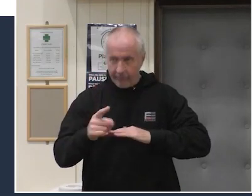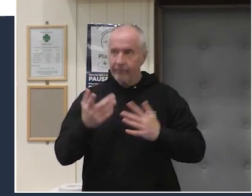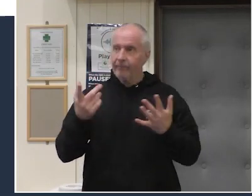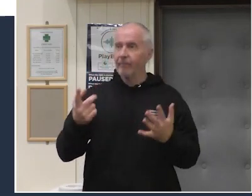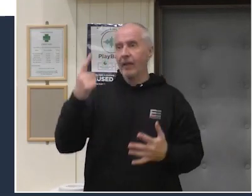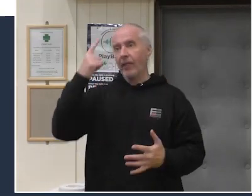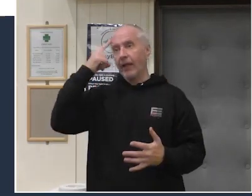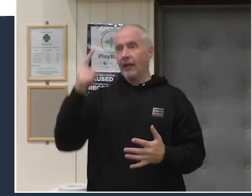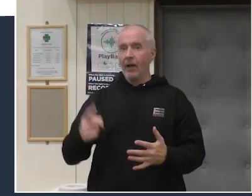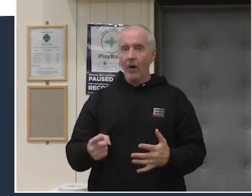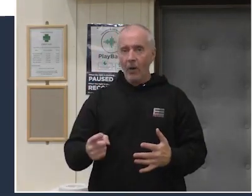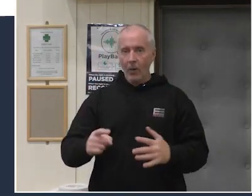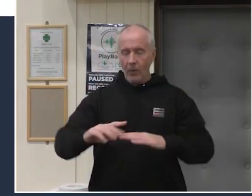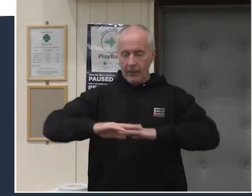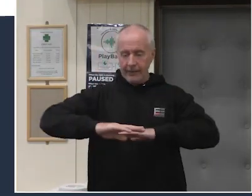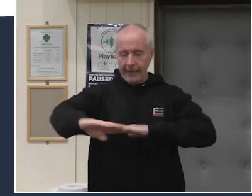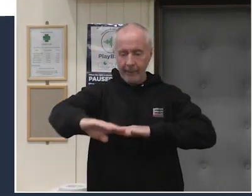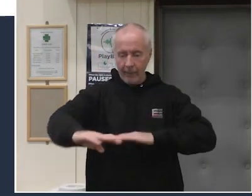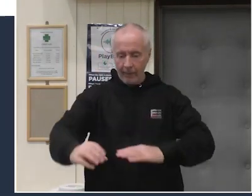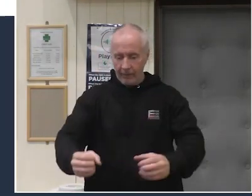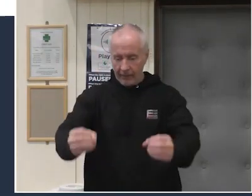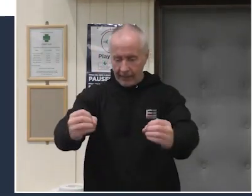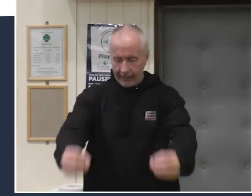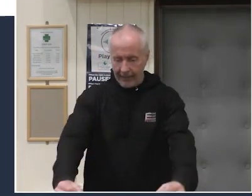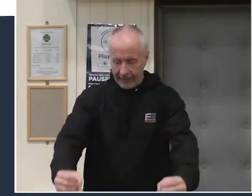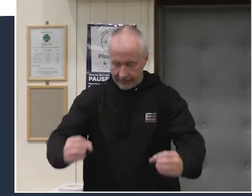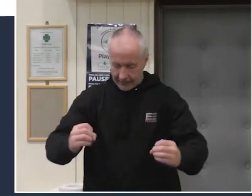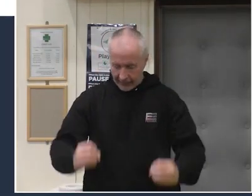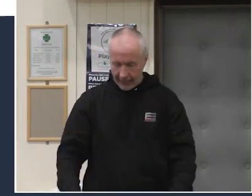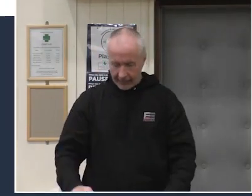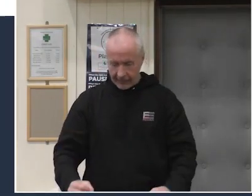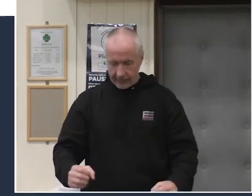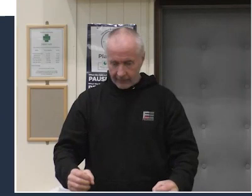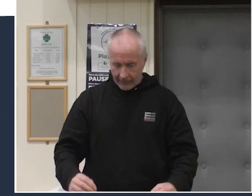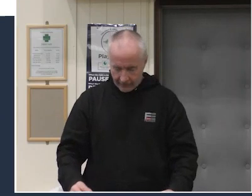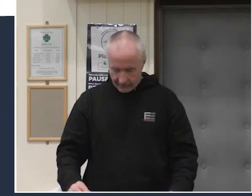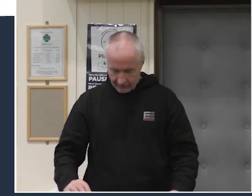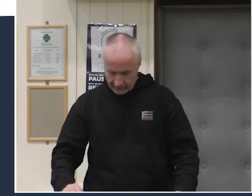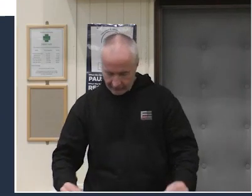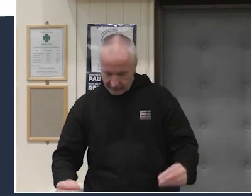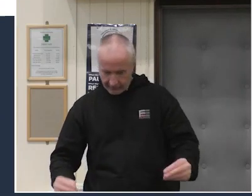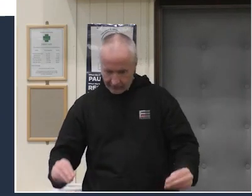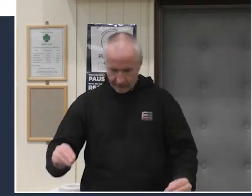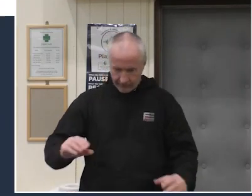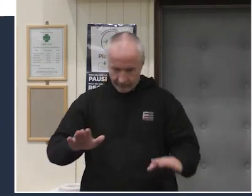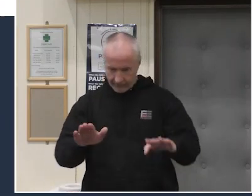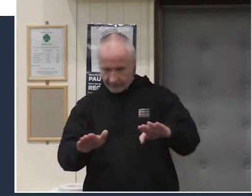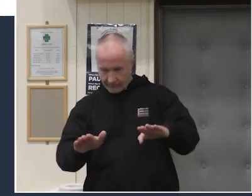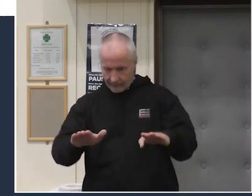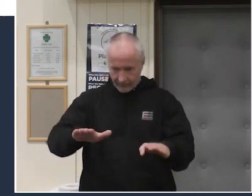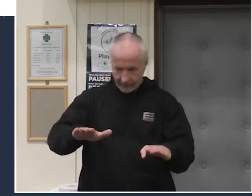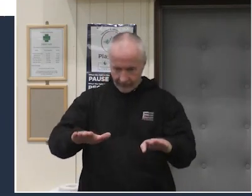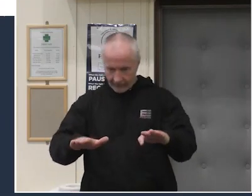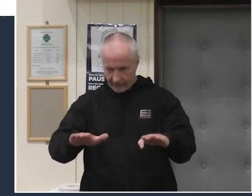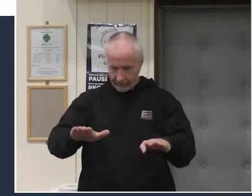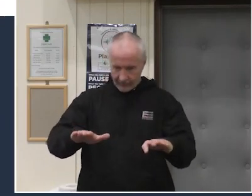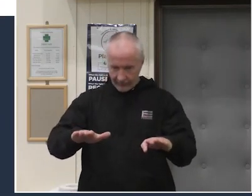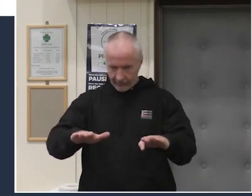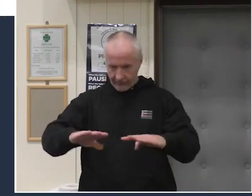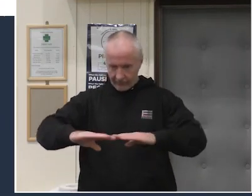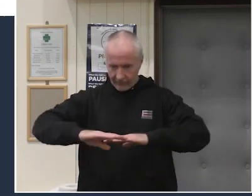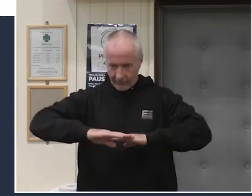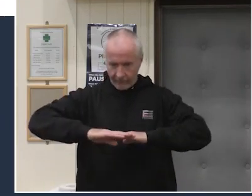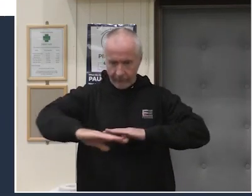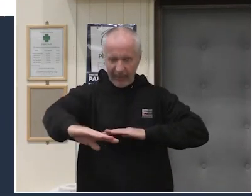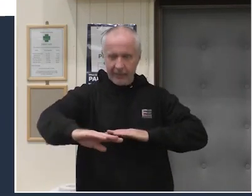legs, it's fine. We'll adjust the legs until the table is flat again. Well, this is what we call a fine-tuning problem, and is something